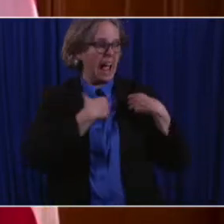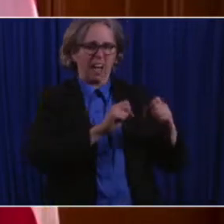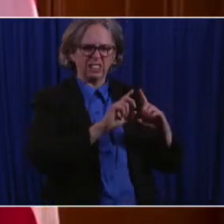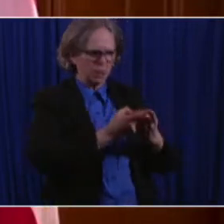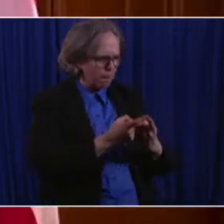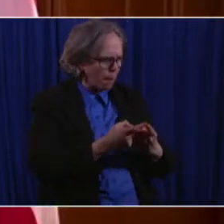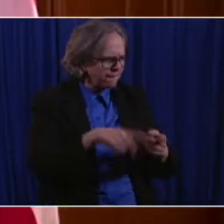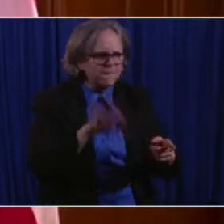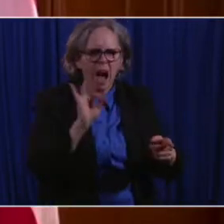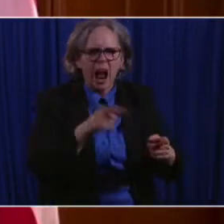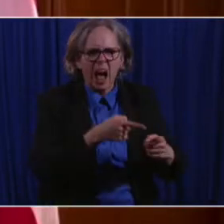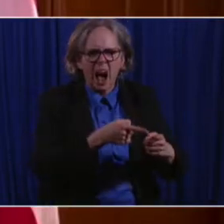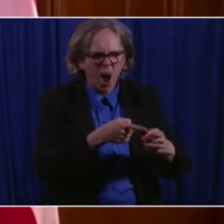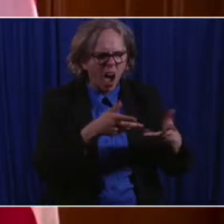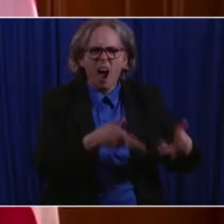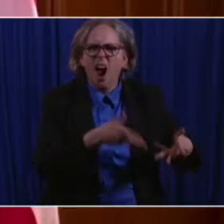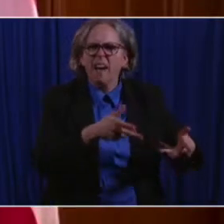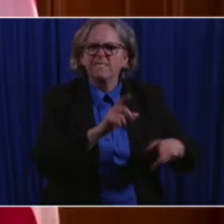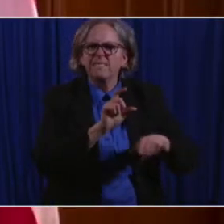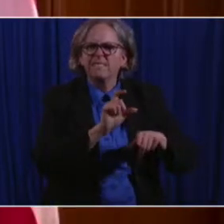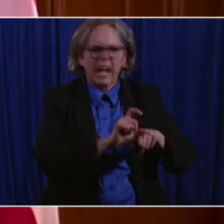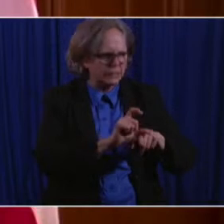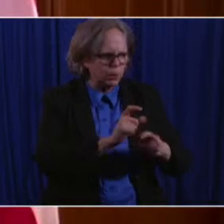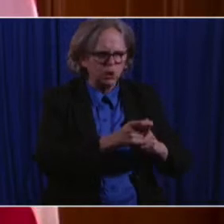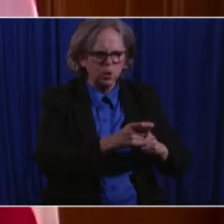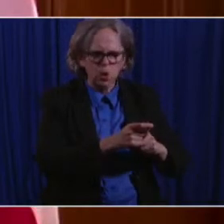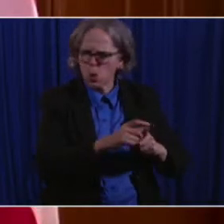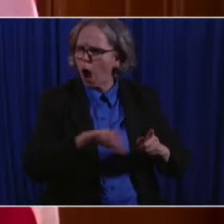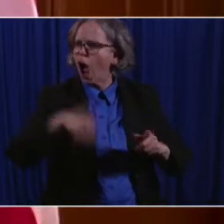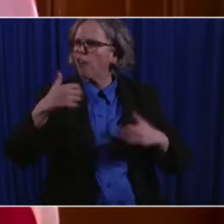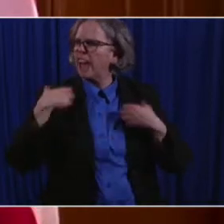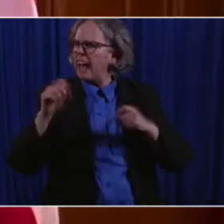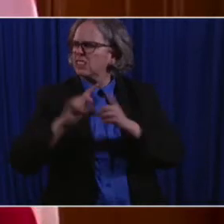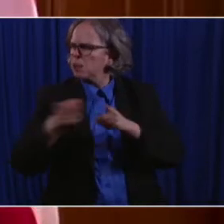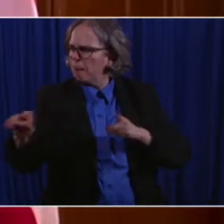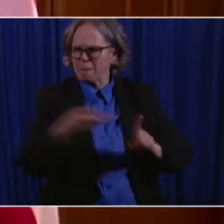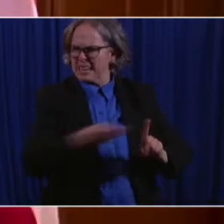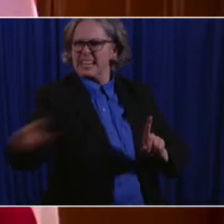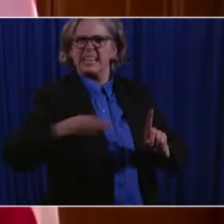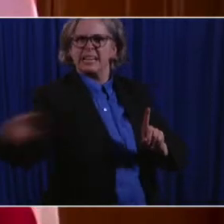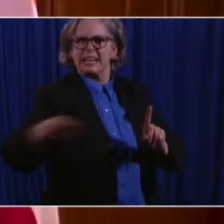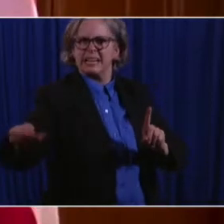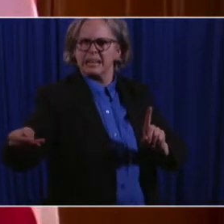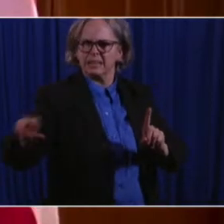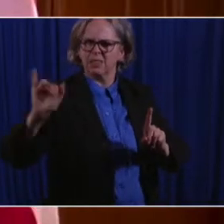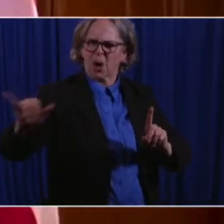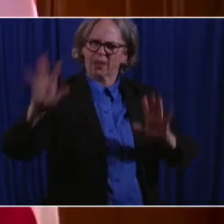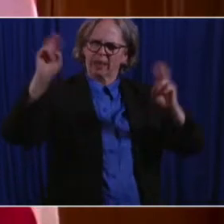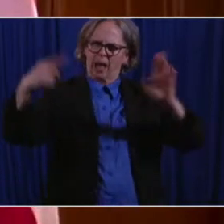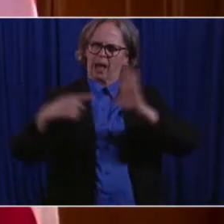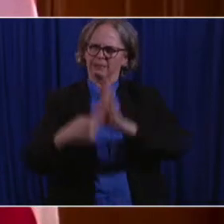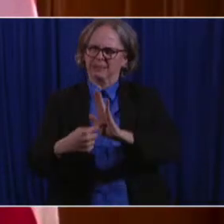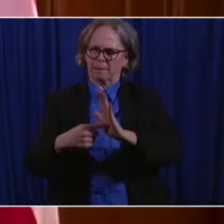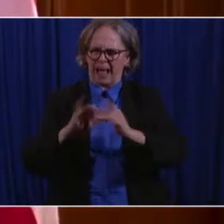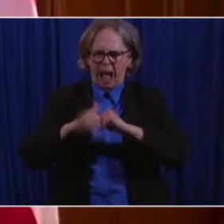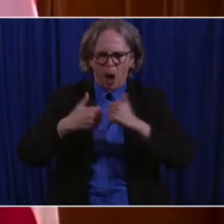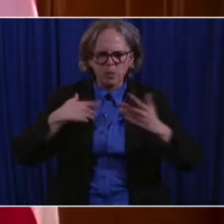they switch to another health department and give that to another health department. Now